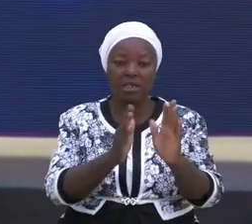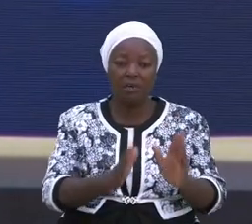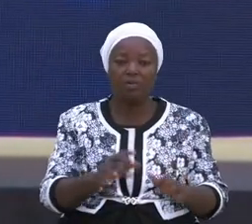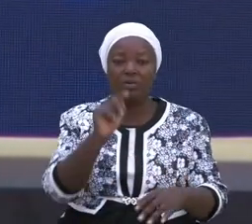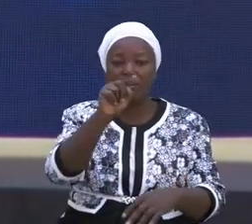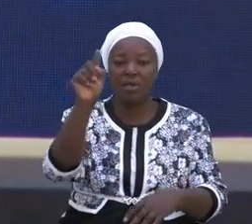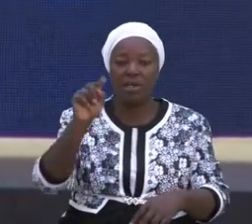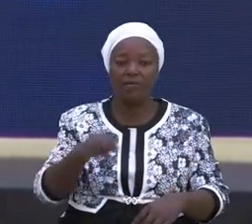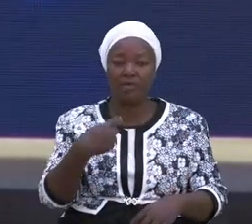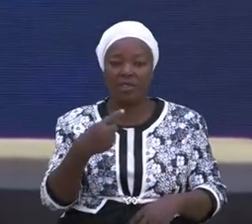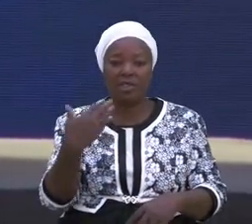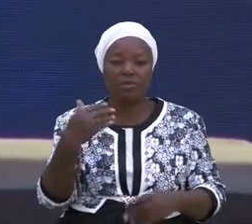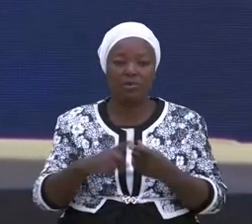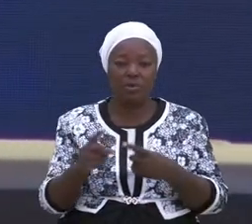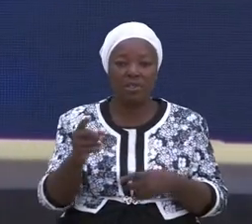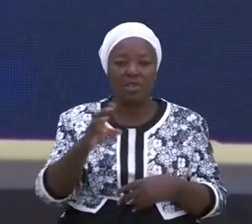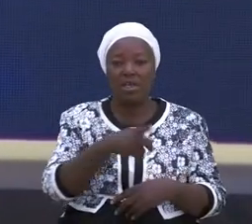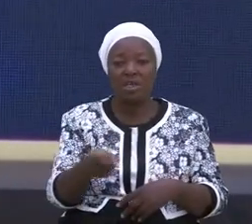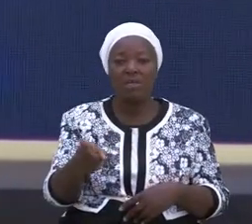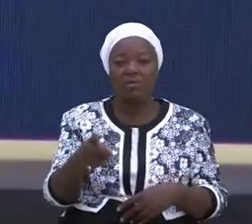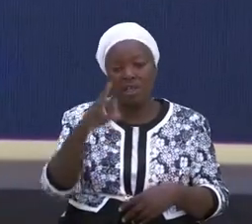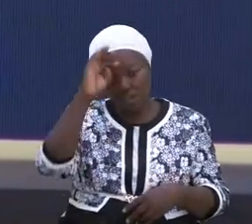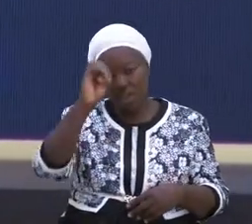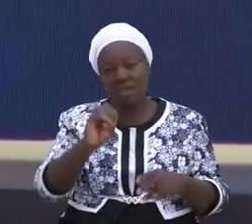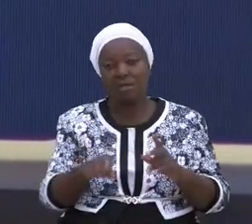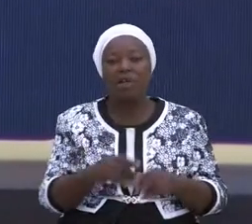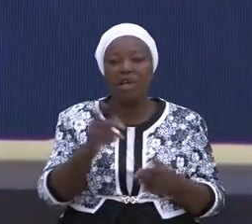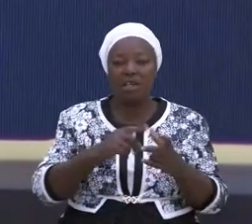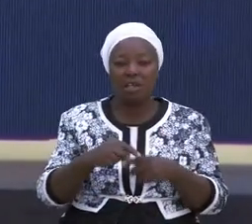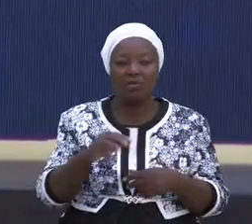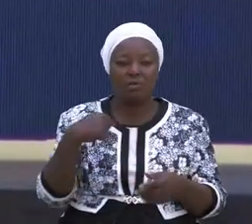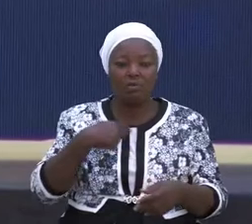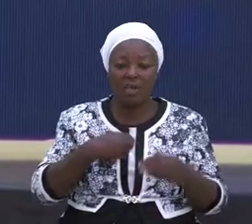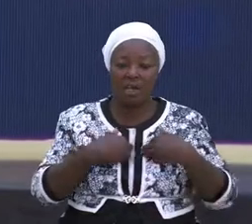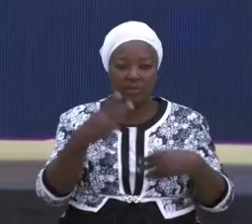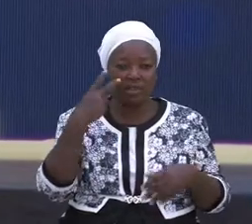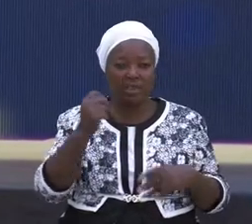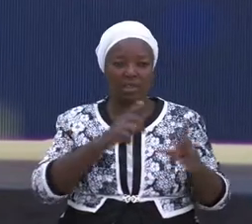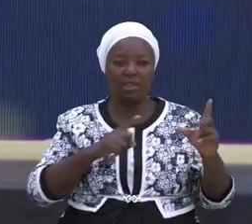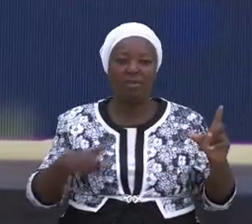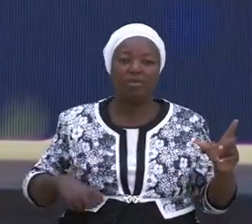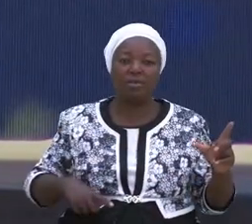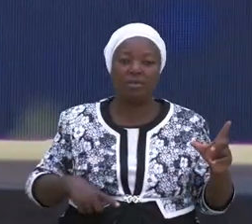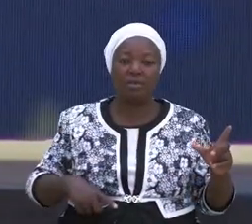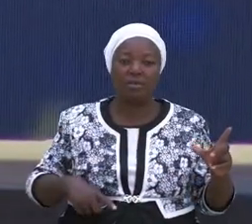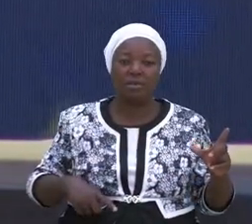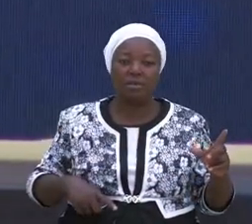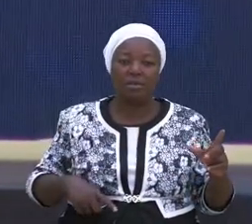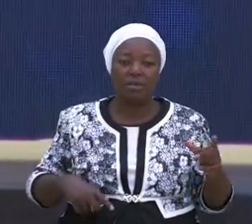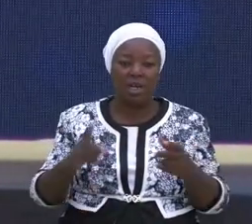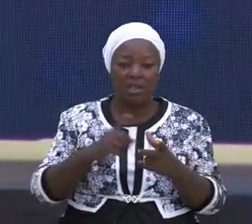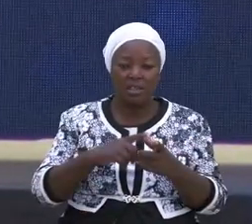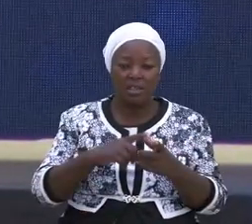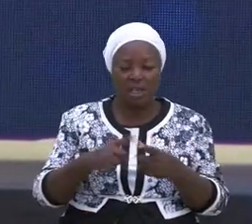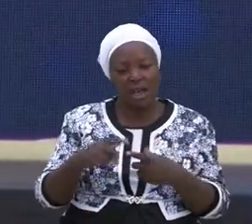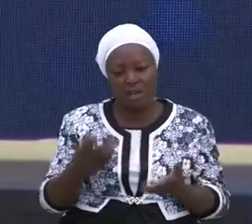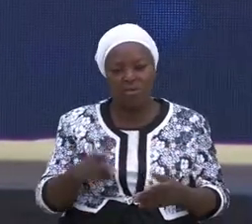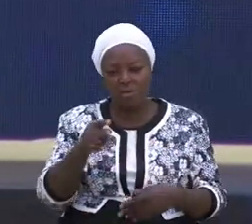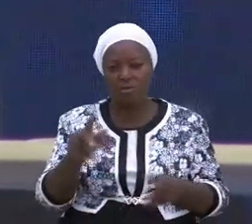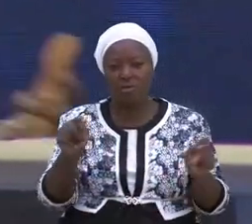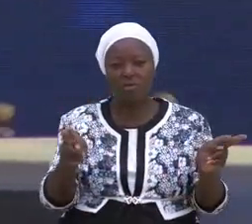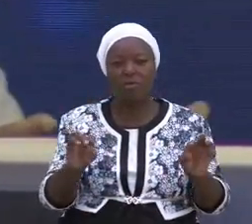unto him, we have seen the Lord. They told him, you missed something.